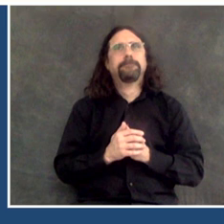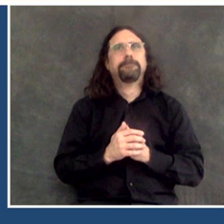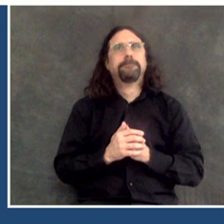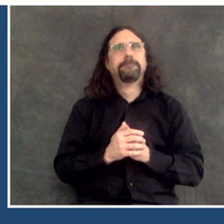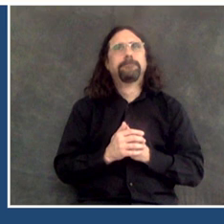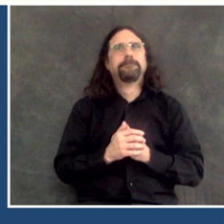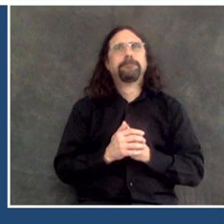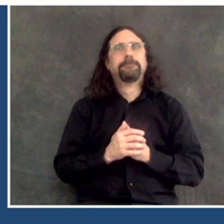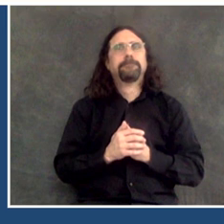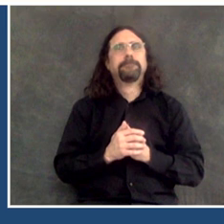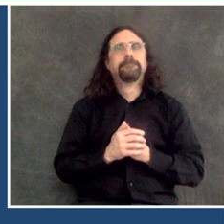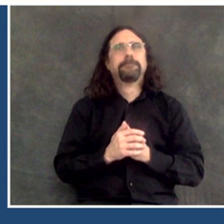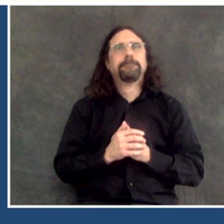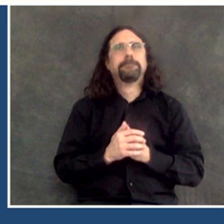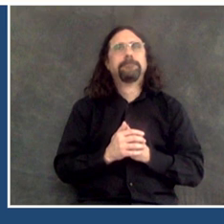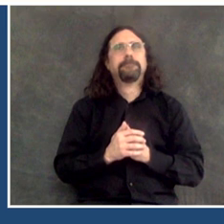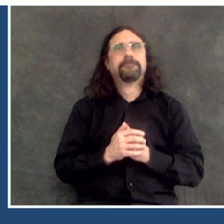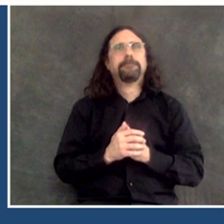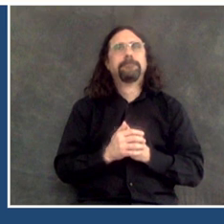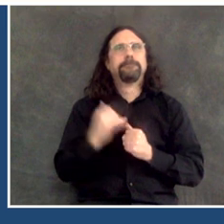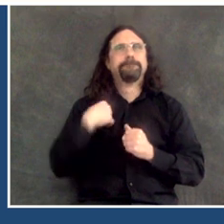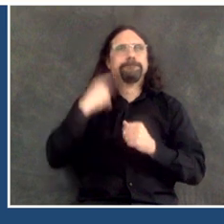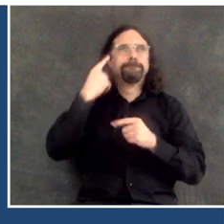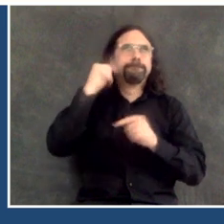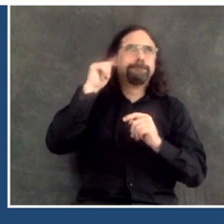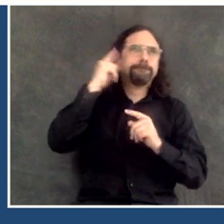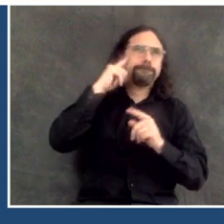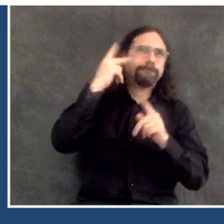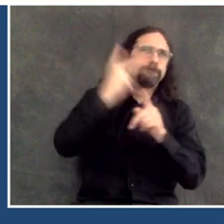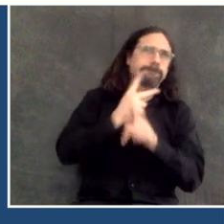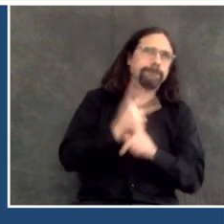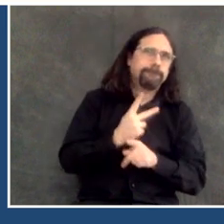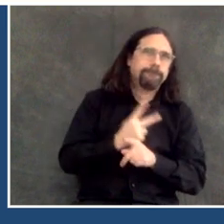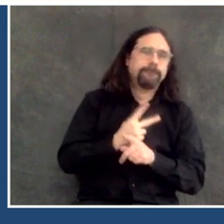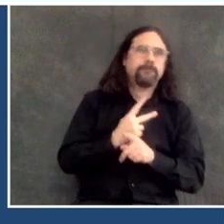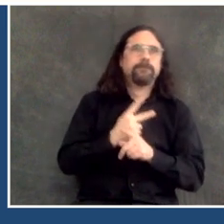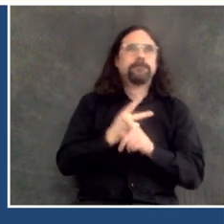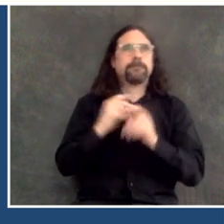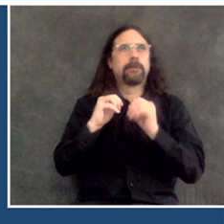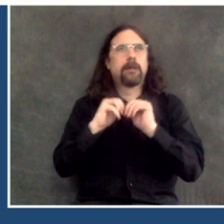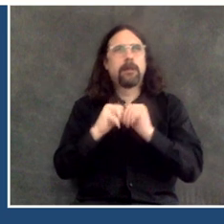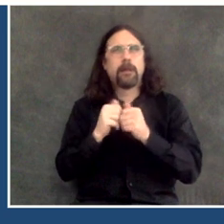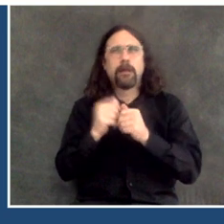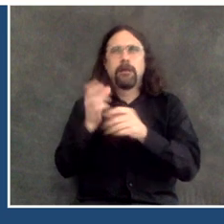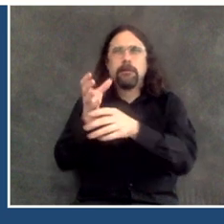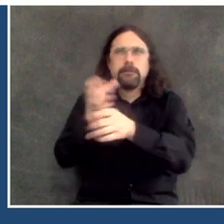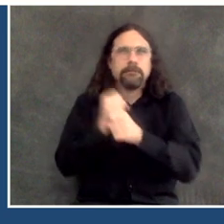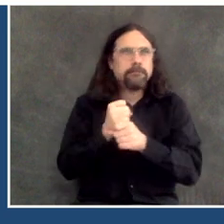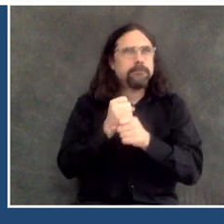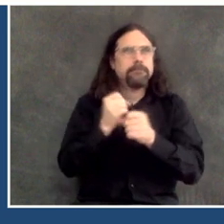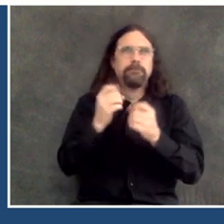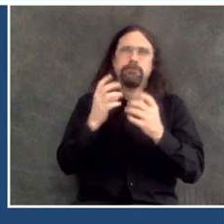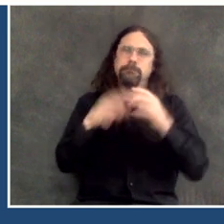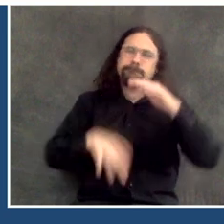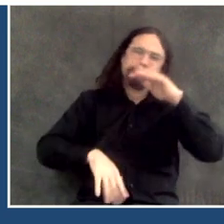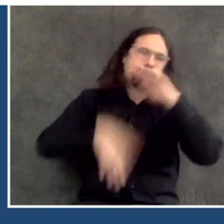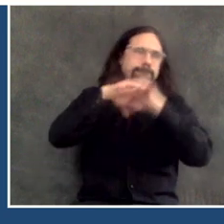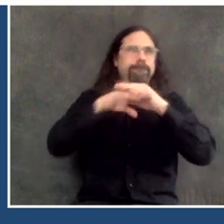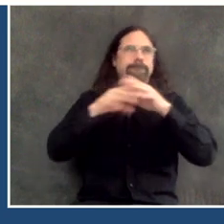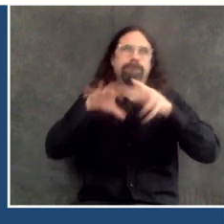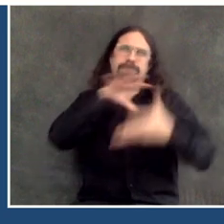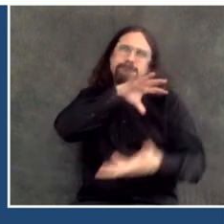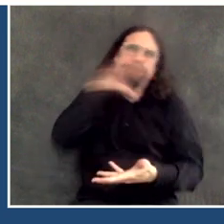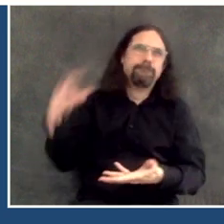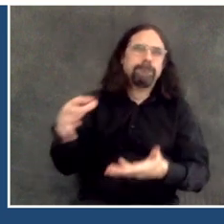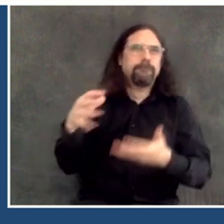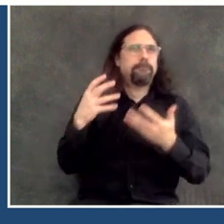Look, we are going to do everything the old-fashioned way, if you will, the volunteer recruitment efforts. You're going to see an